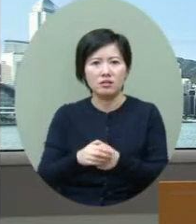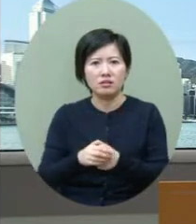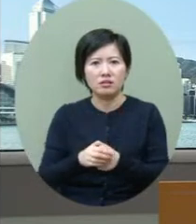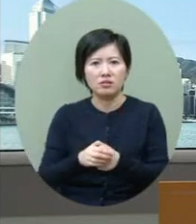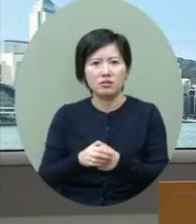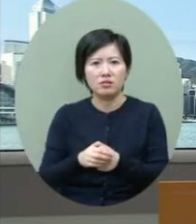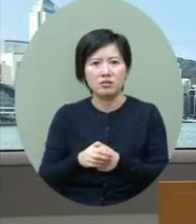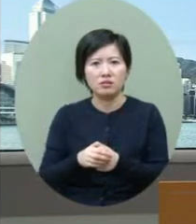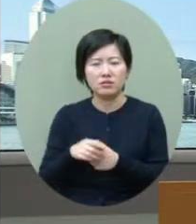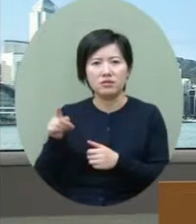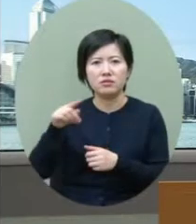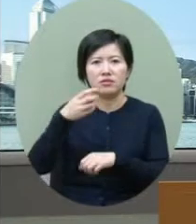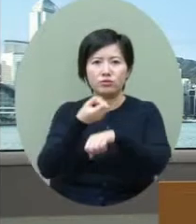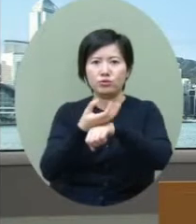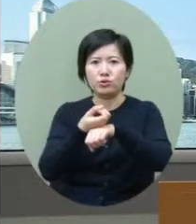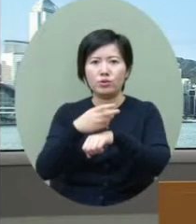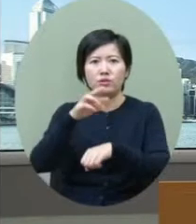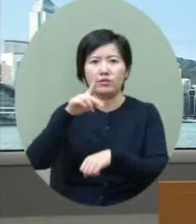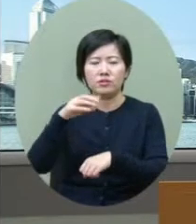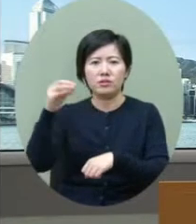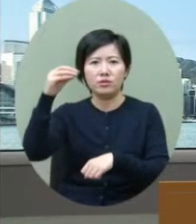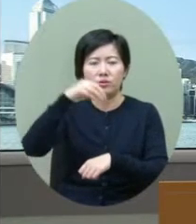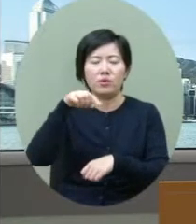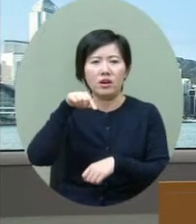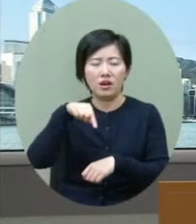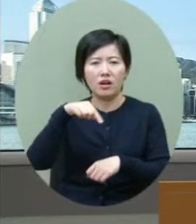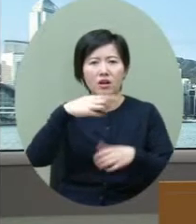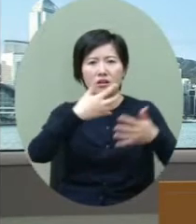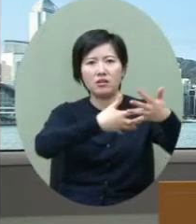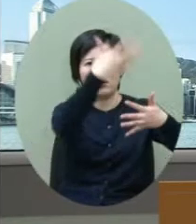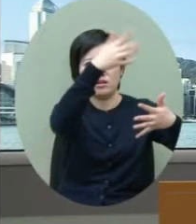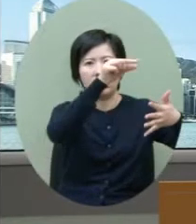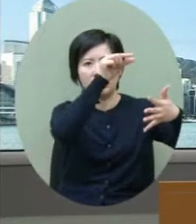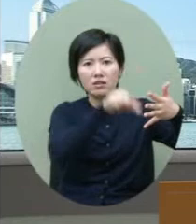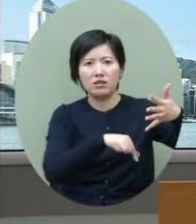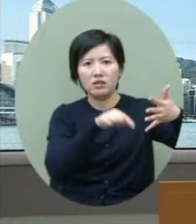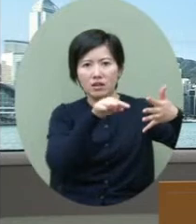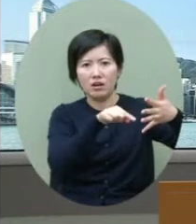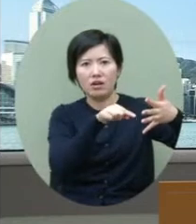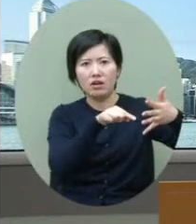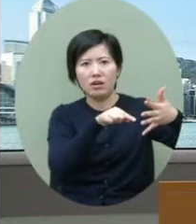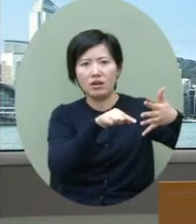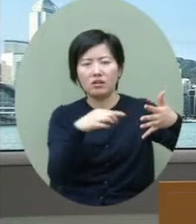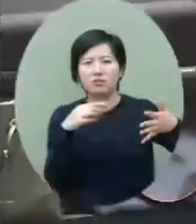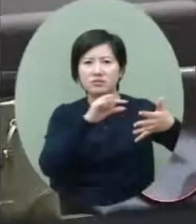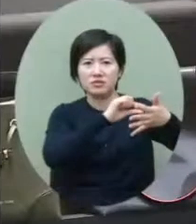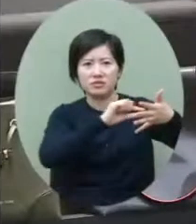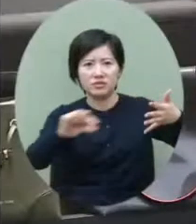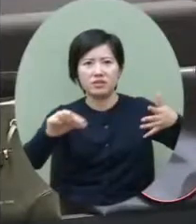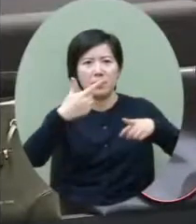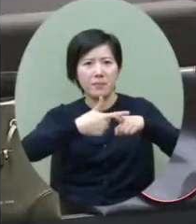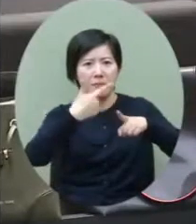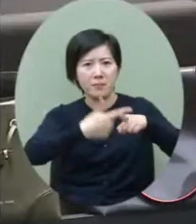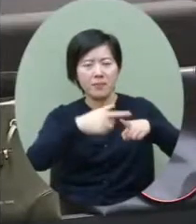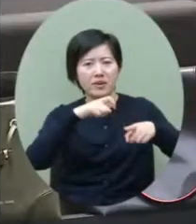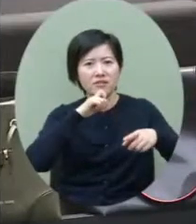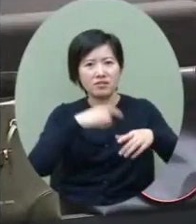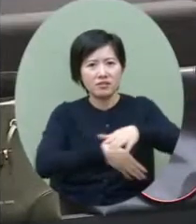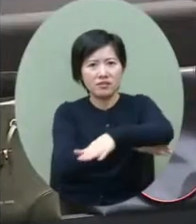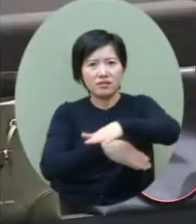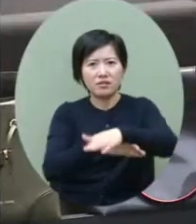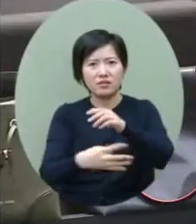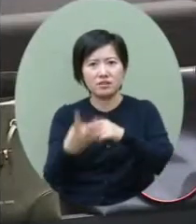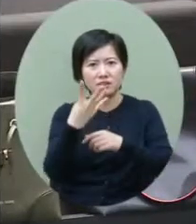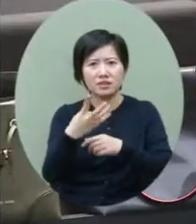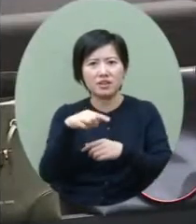over there? And in relation to our block of Lok Yeung Shan Estate, on the 18th floor,